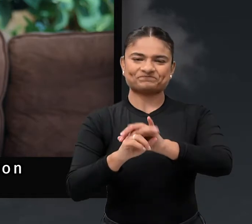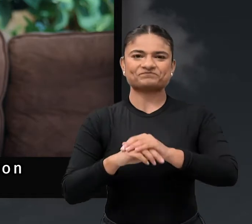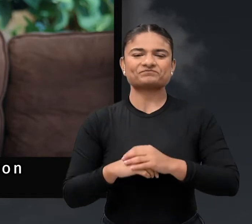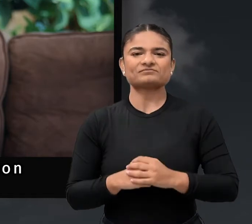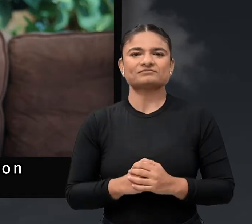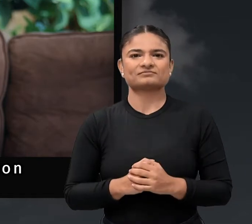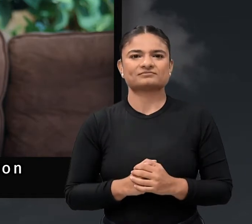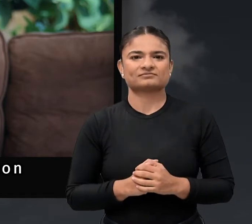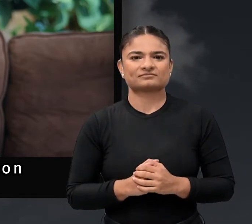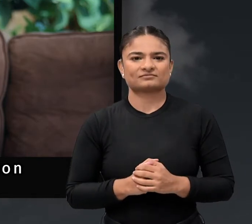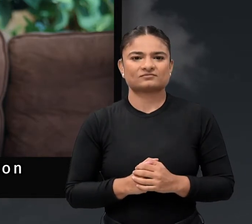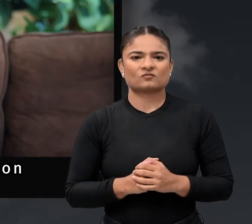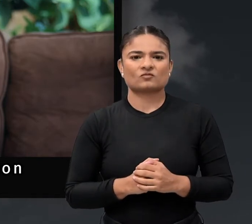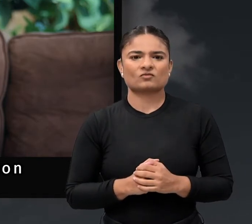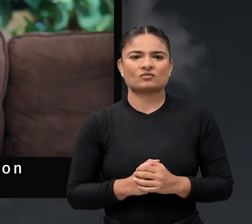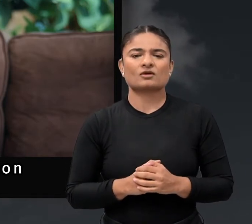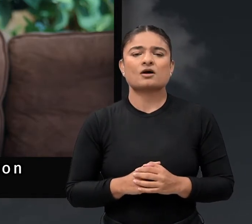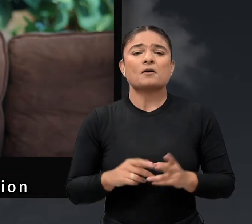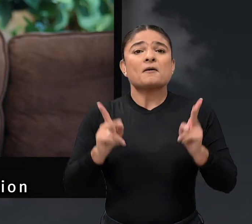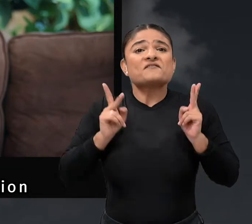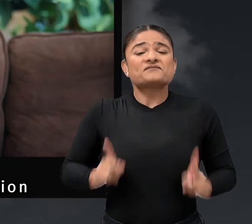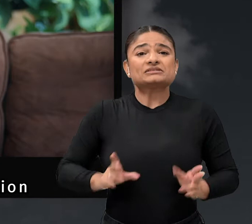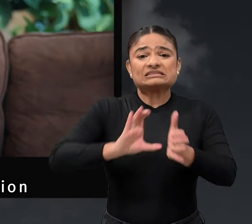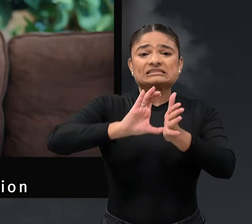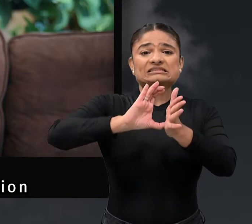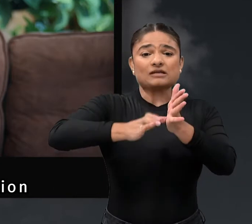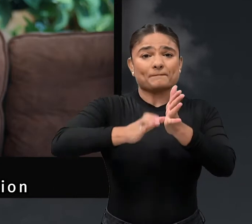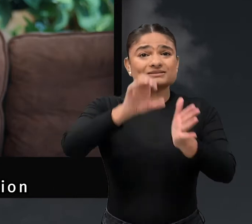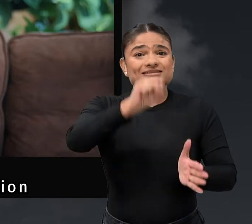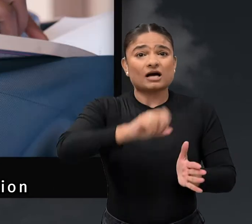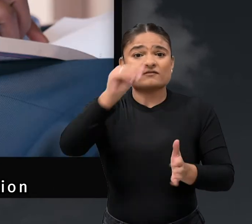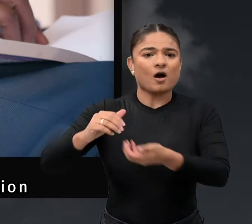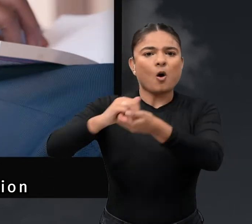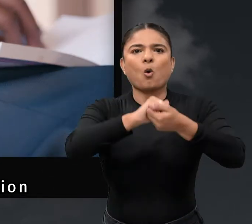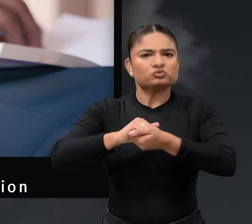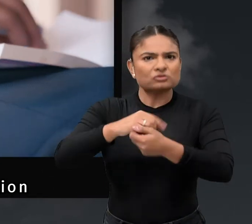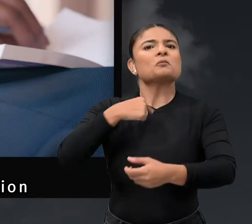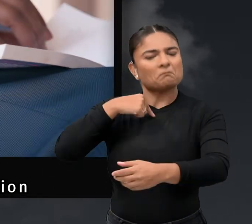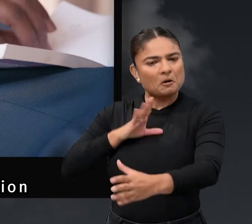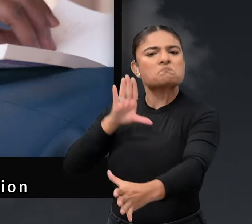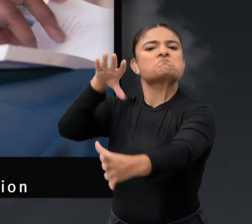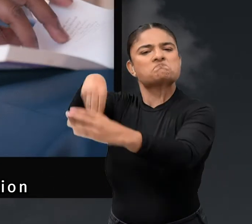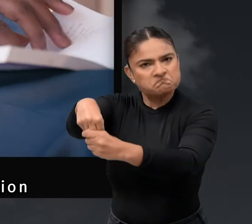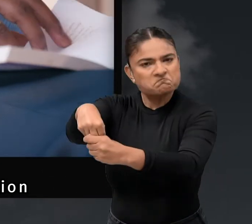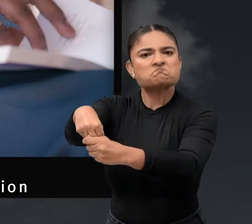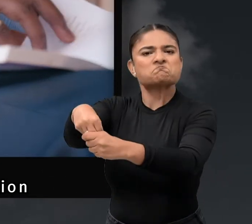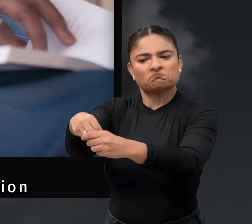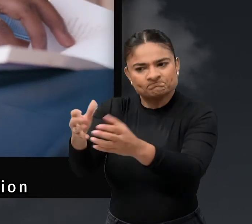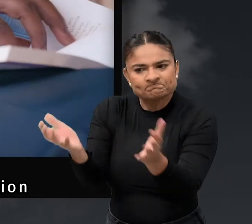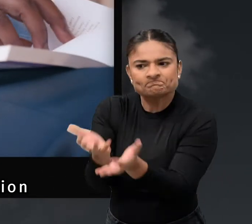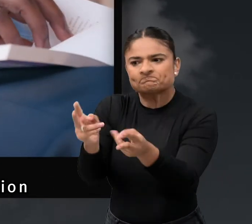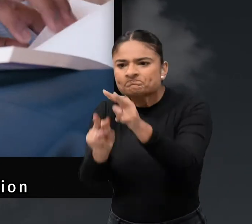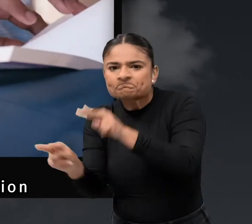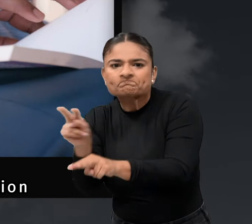modulasetulo wa province ya mona Gauteng. Ke ile ka ba involved hape ho bo Physically Disabled People